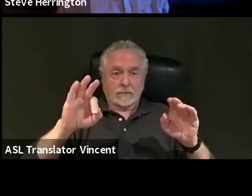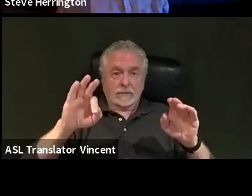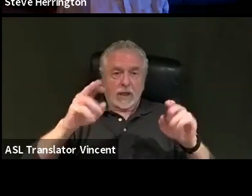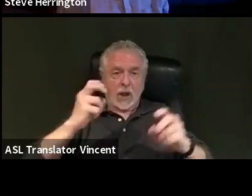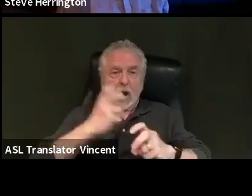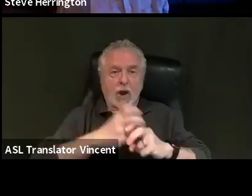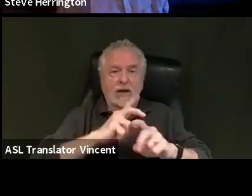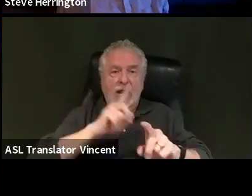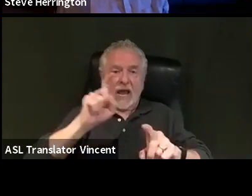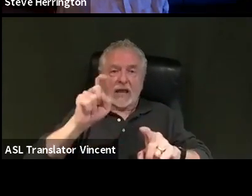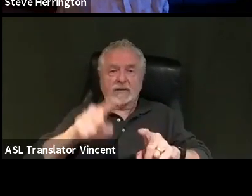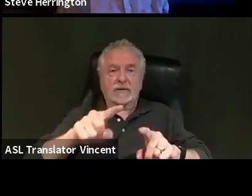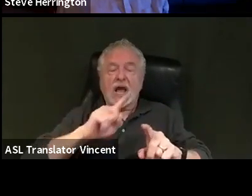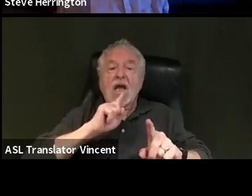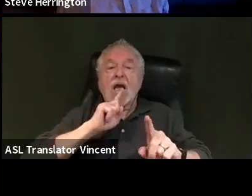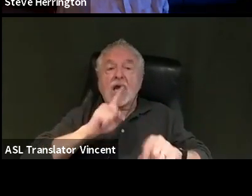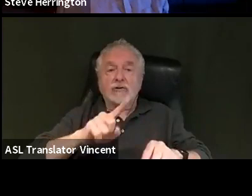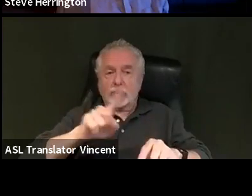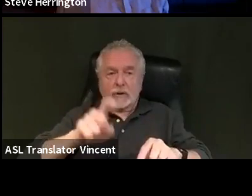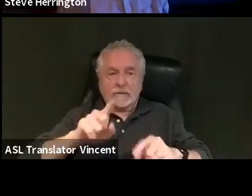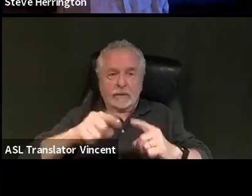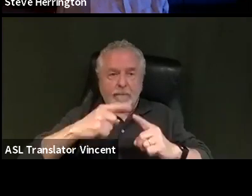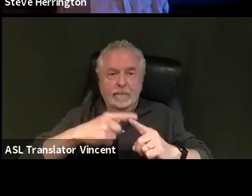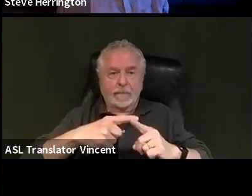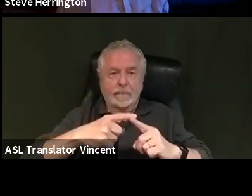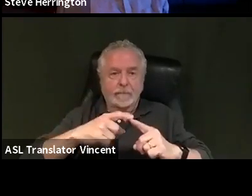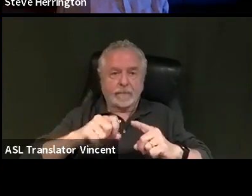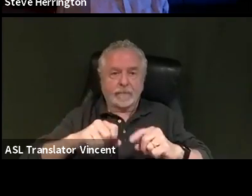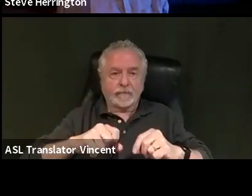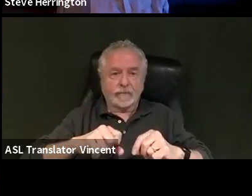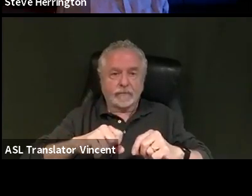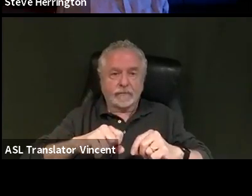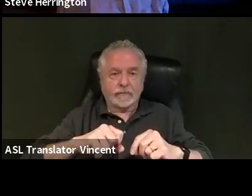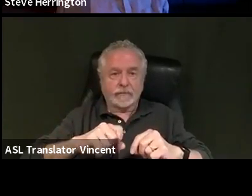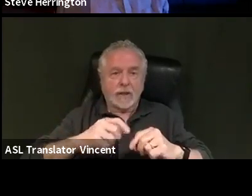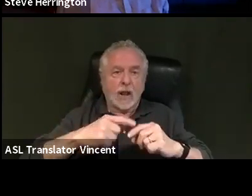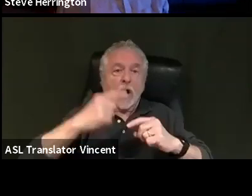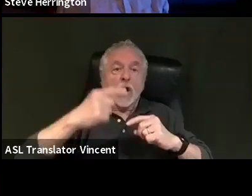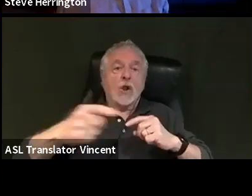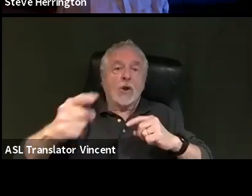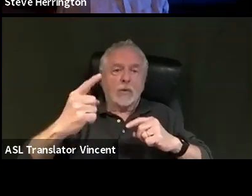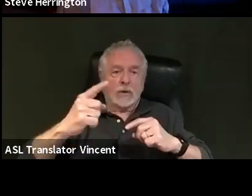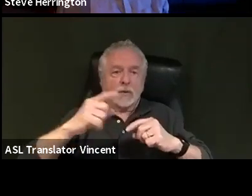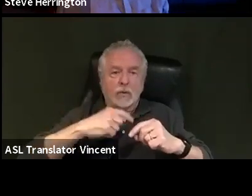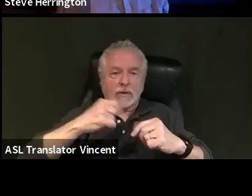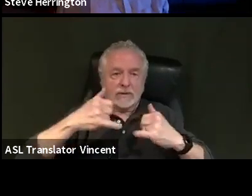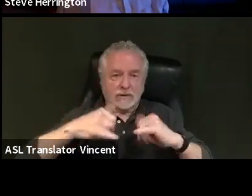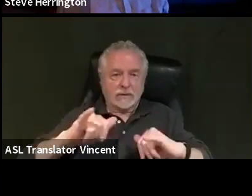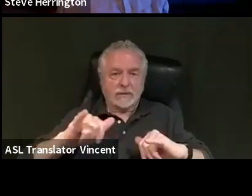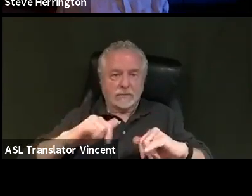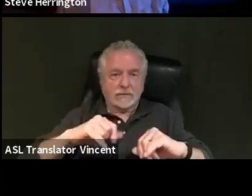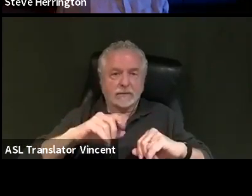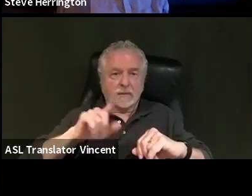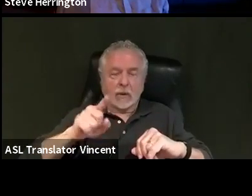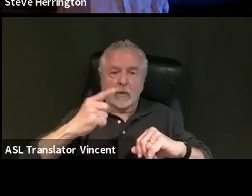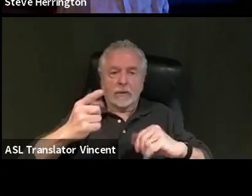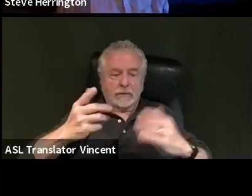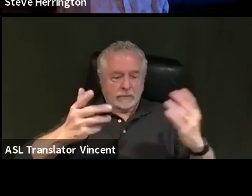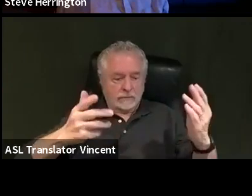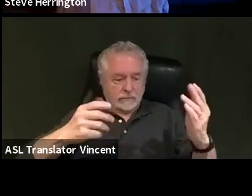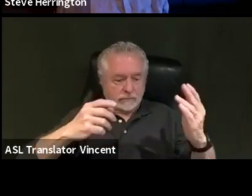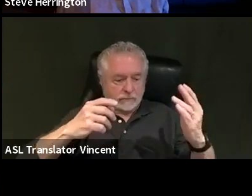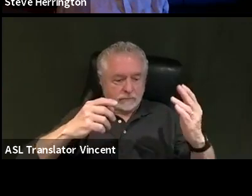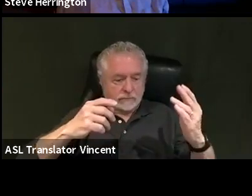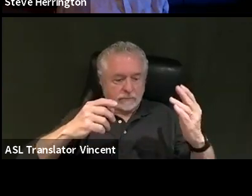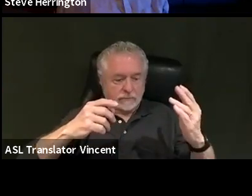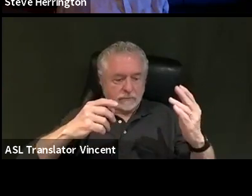hard to answer questions about like a long-term one. We're still kind of only at this